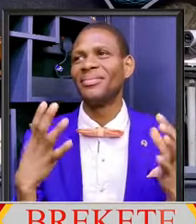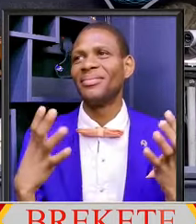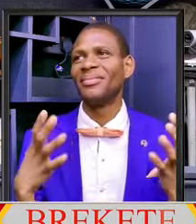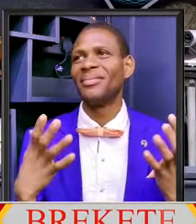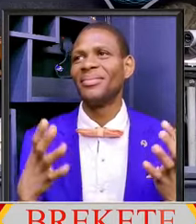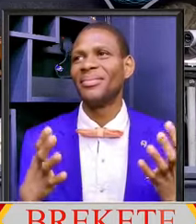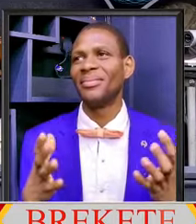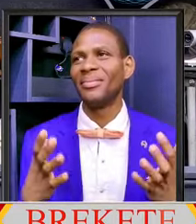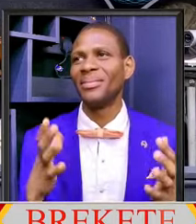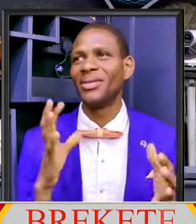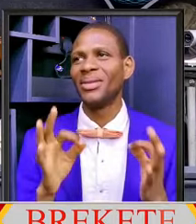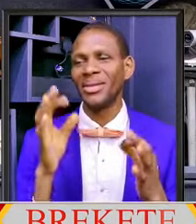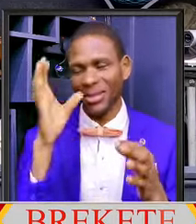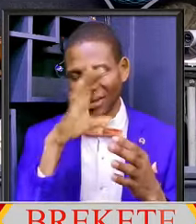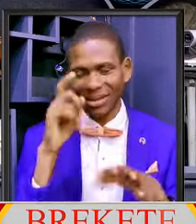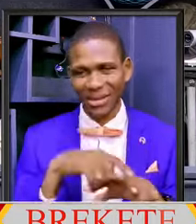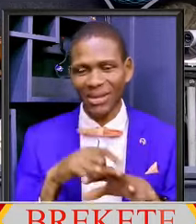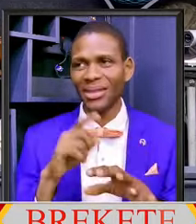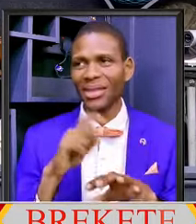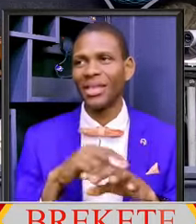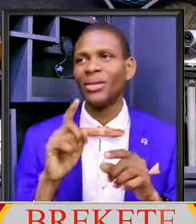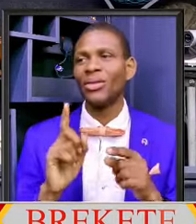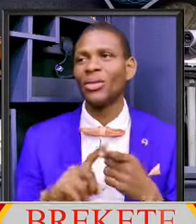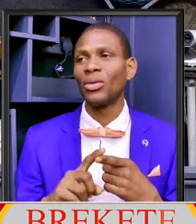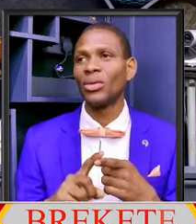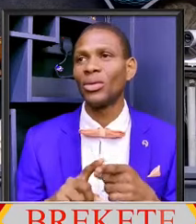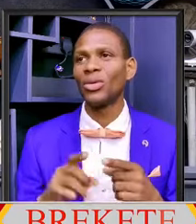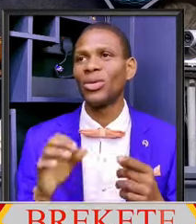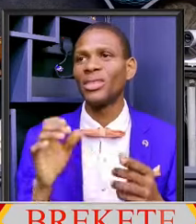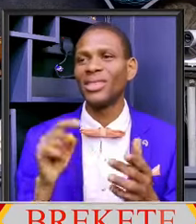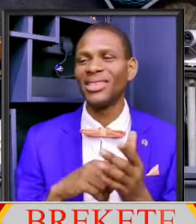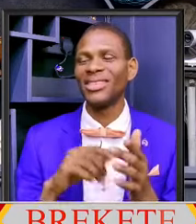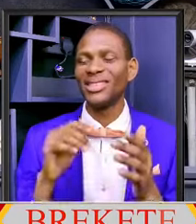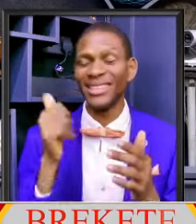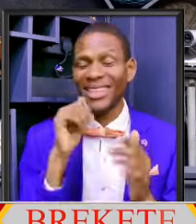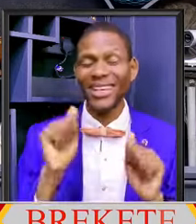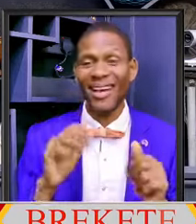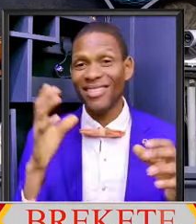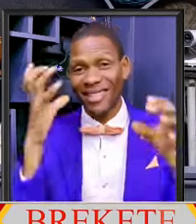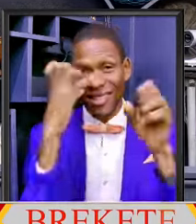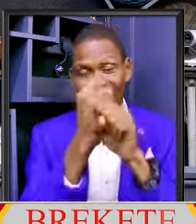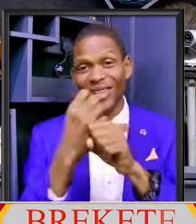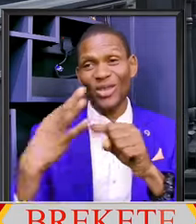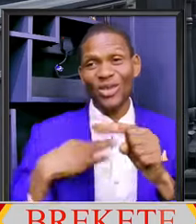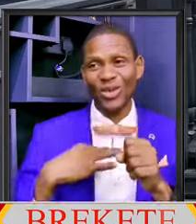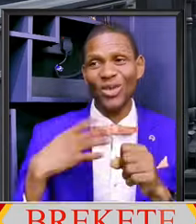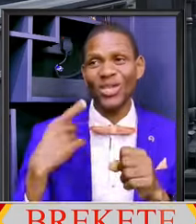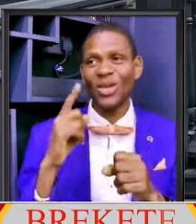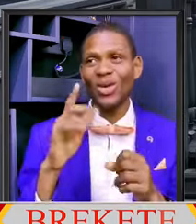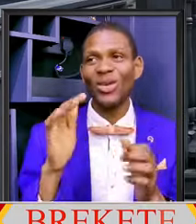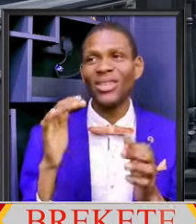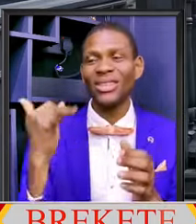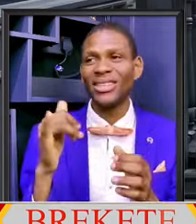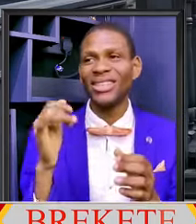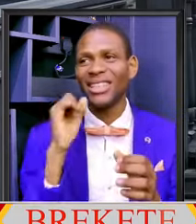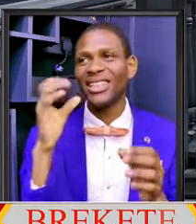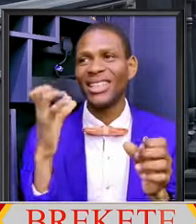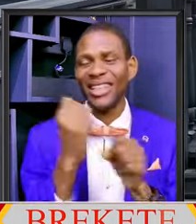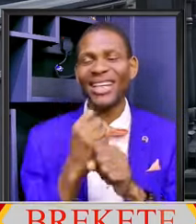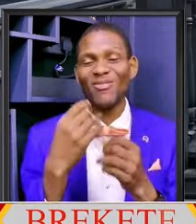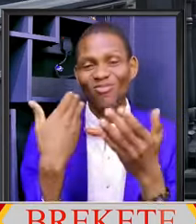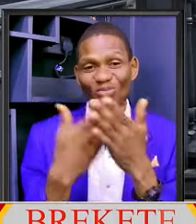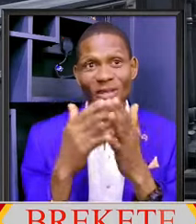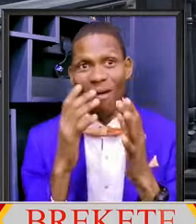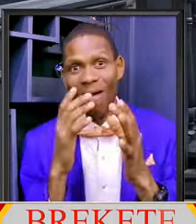My brothers, my sisters, if I looked down and I see Satan down, they give us signal. So these guys, I be catch a cloth like this. The one way she catch, will surprise me, not the